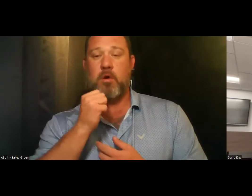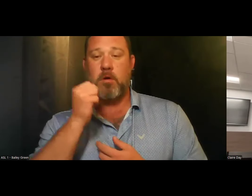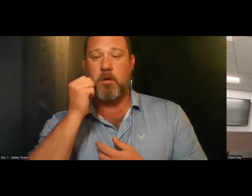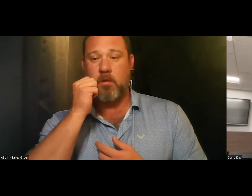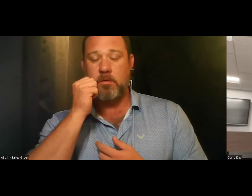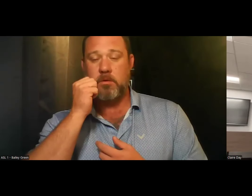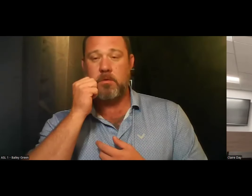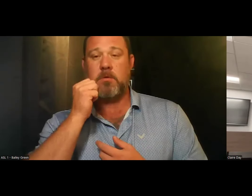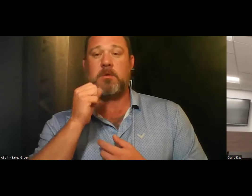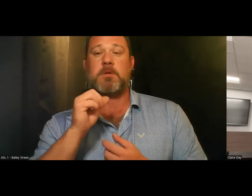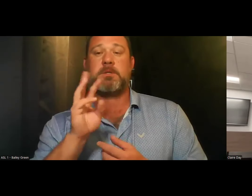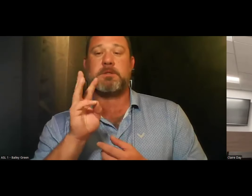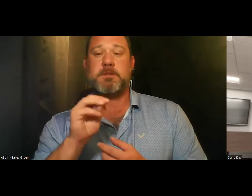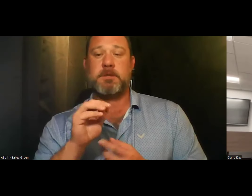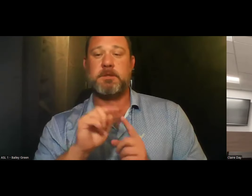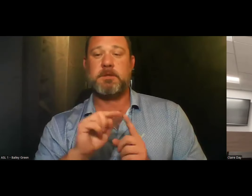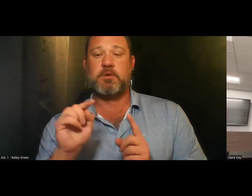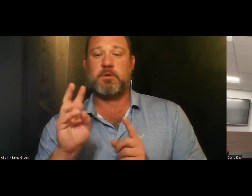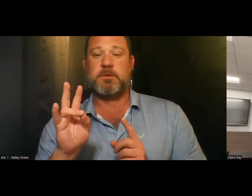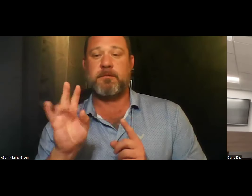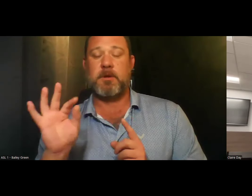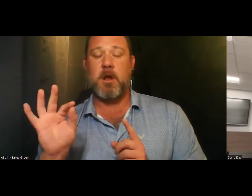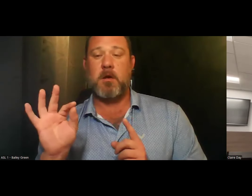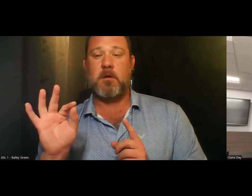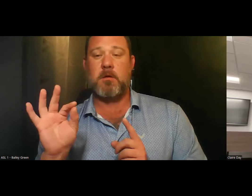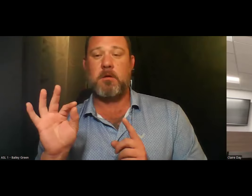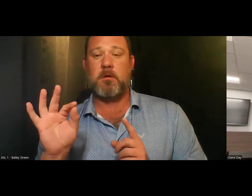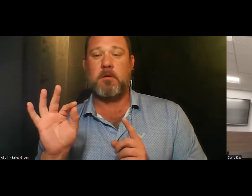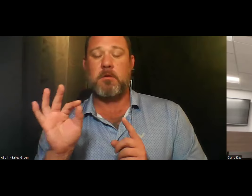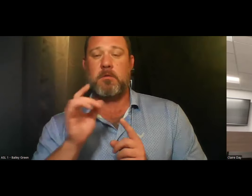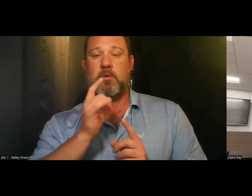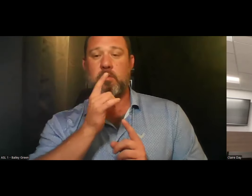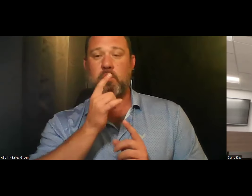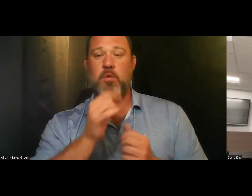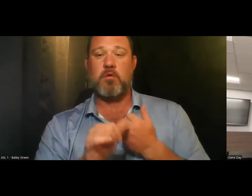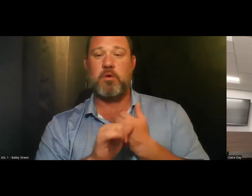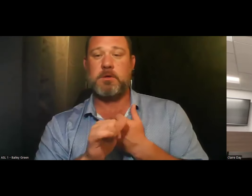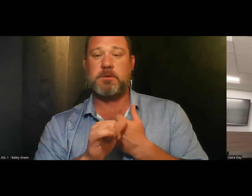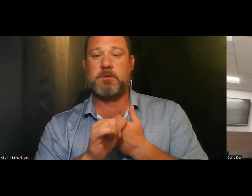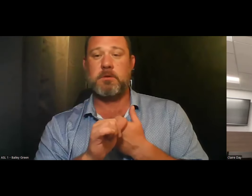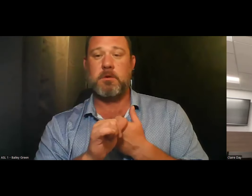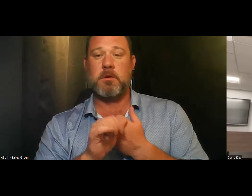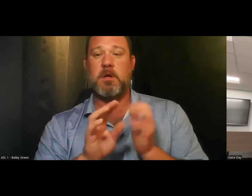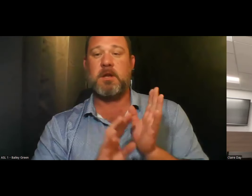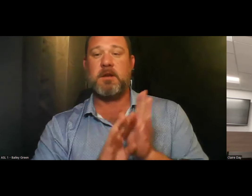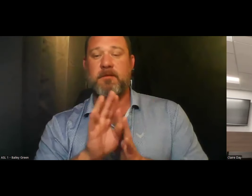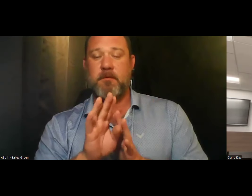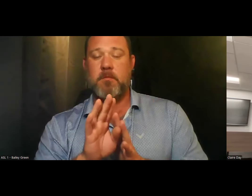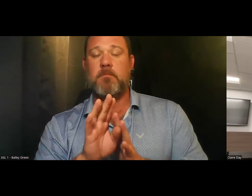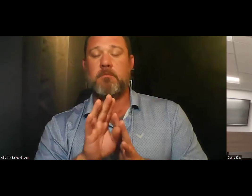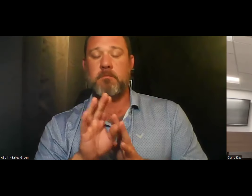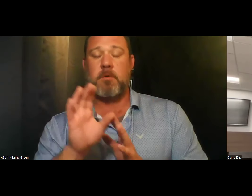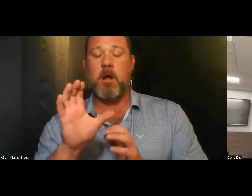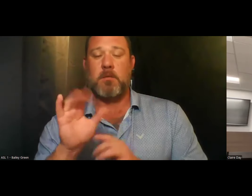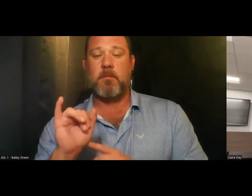the ages of 60 to 79, who were at risk for developing cognitive